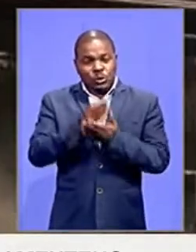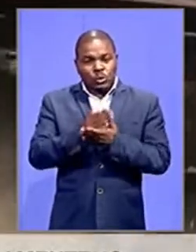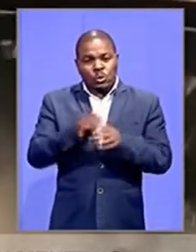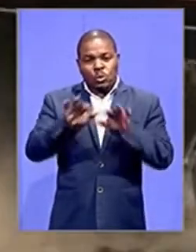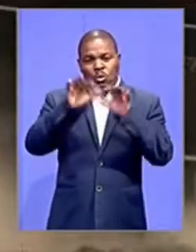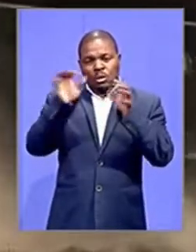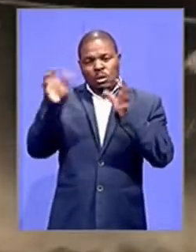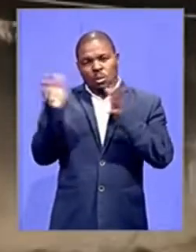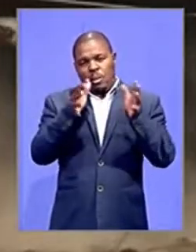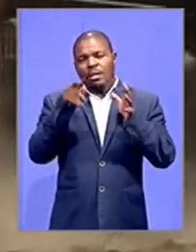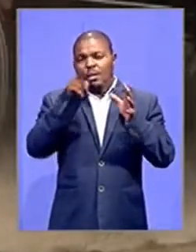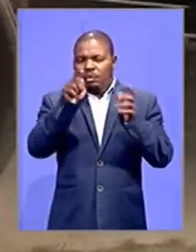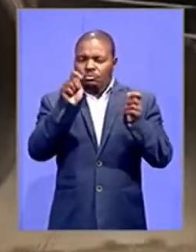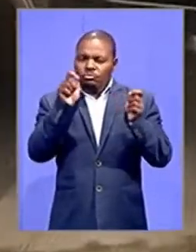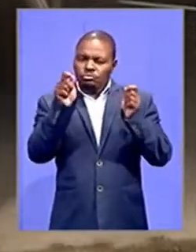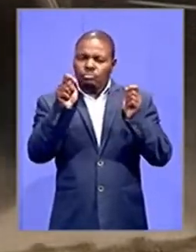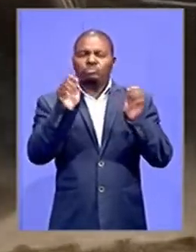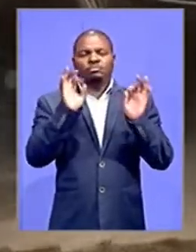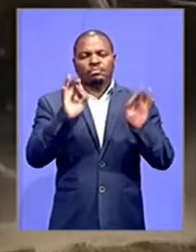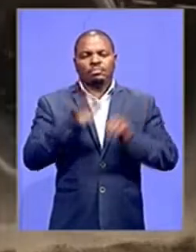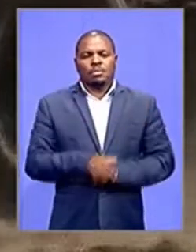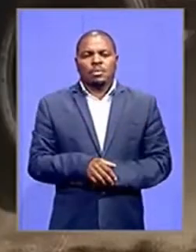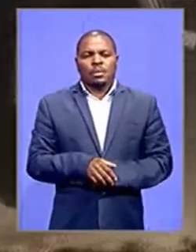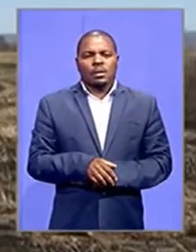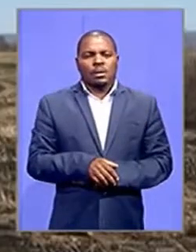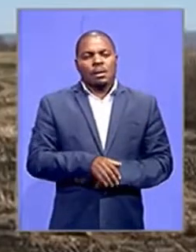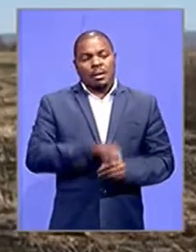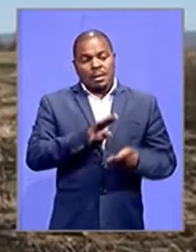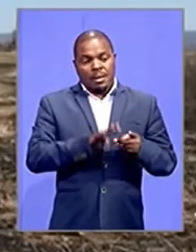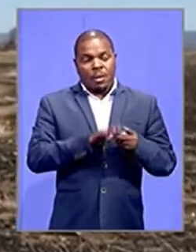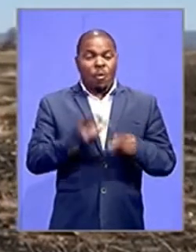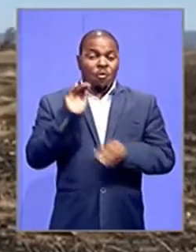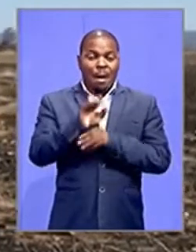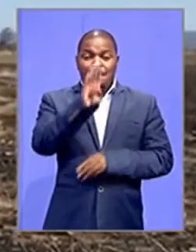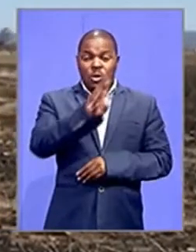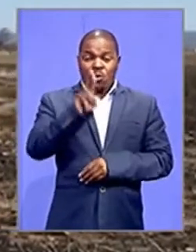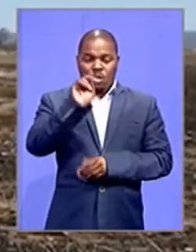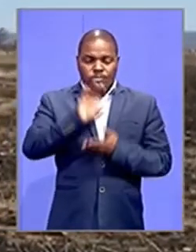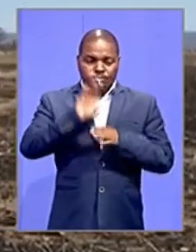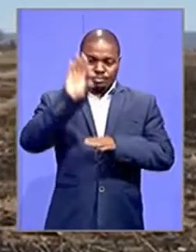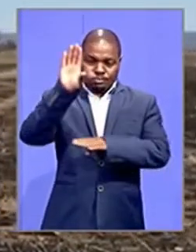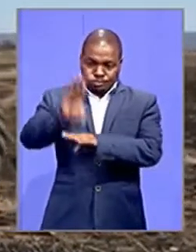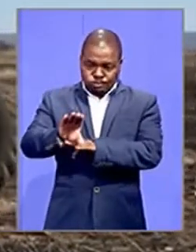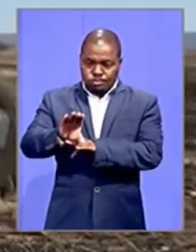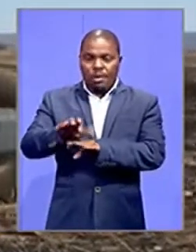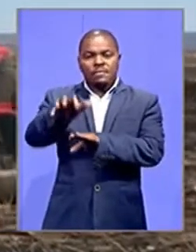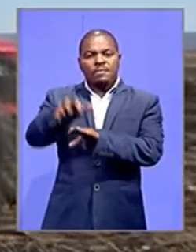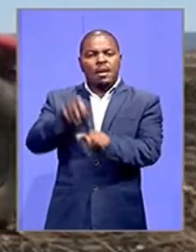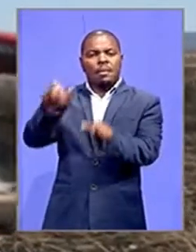lefatshe. Mabuza o buile gape gore madi a fetang diranta di le dibilione a abetswe go thusa